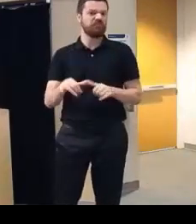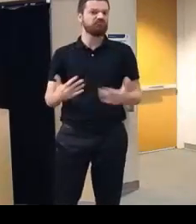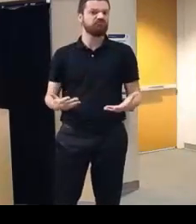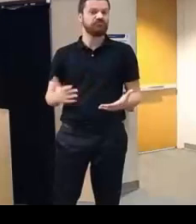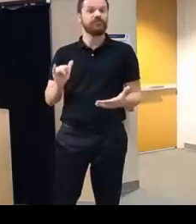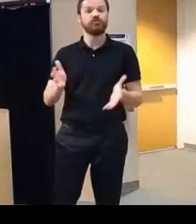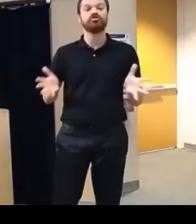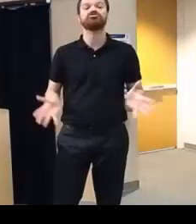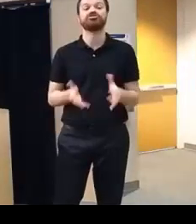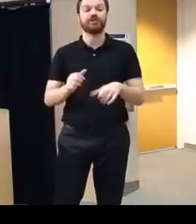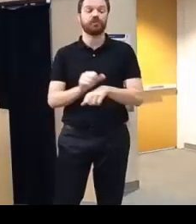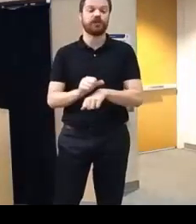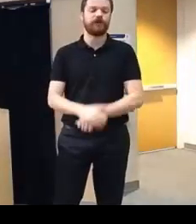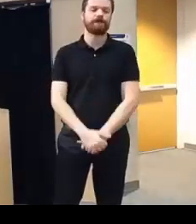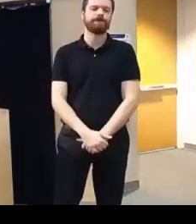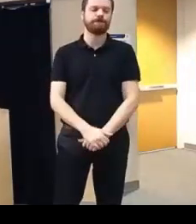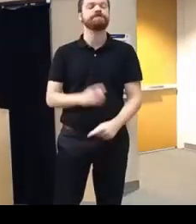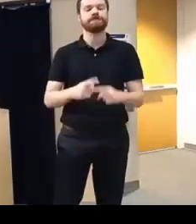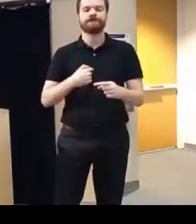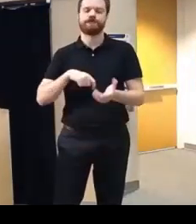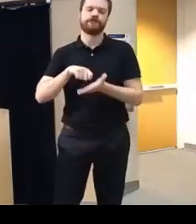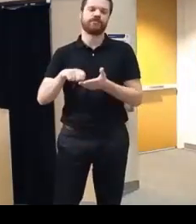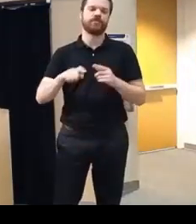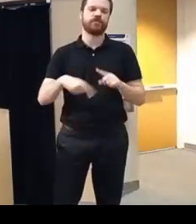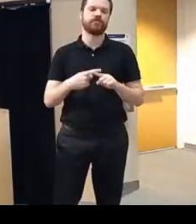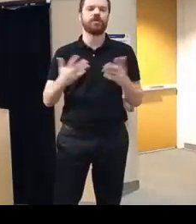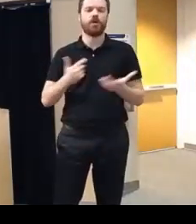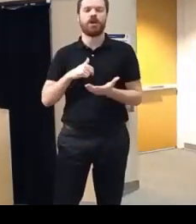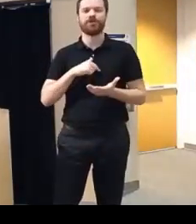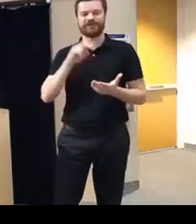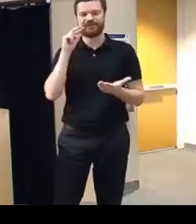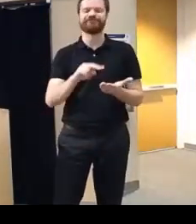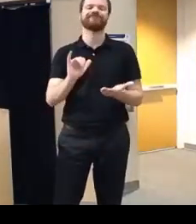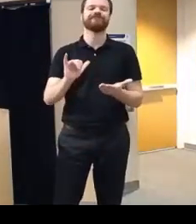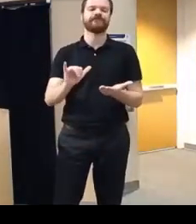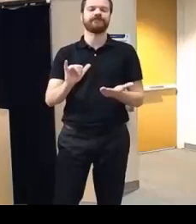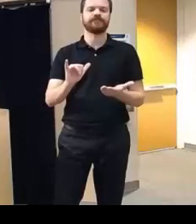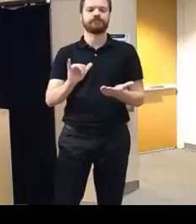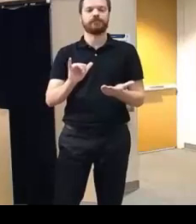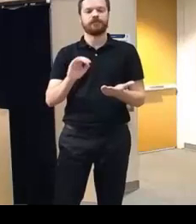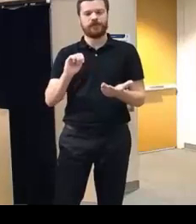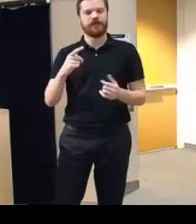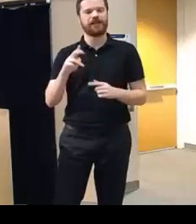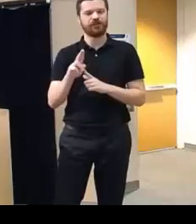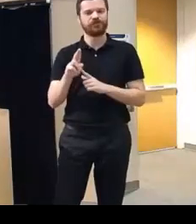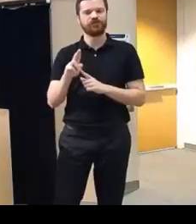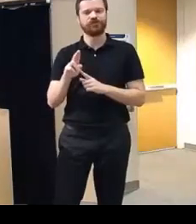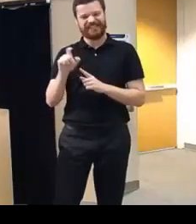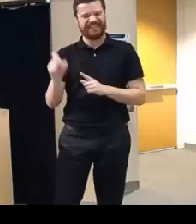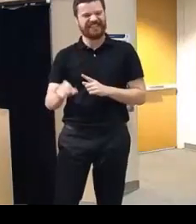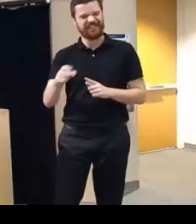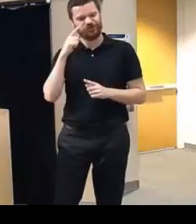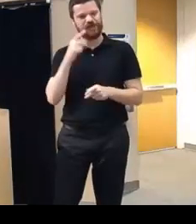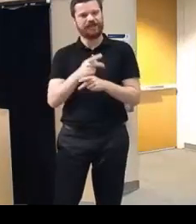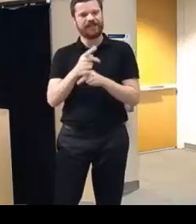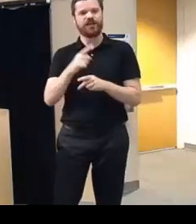that's encouraging work. We also wrote about what we really think is the important value of med psych units to care for this population, so the